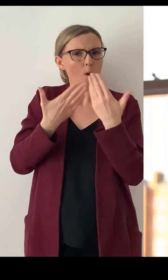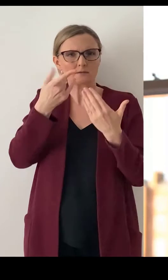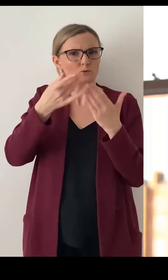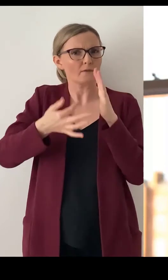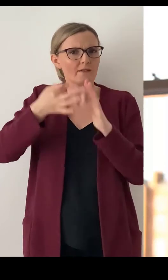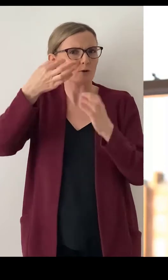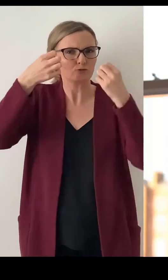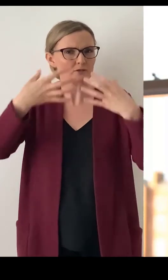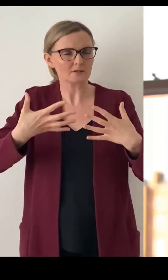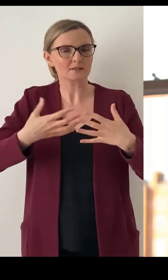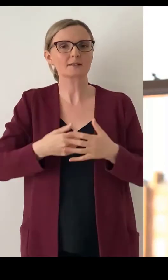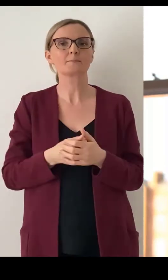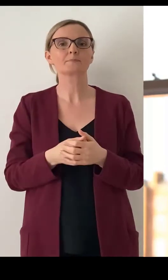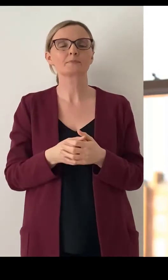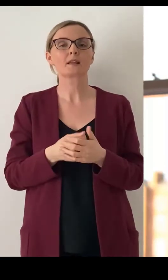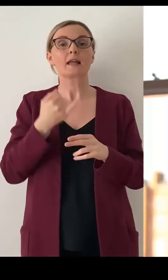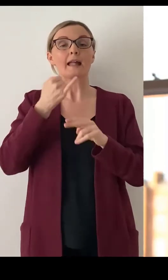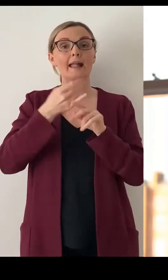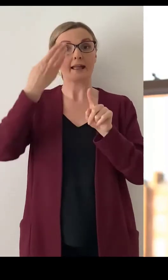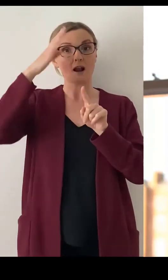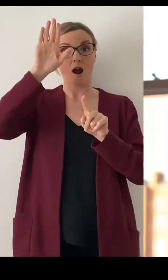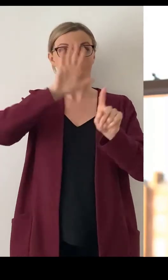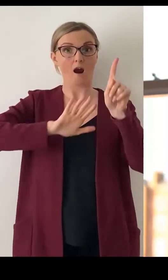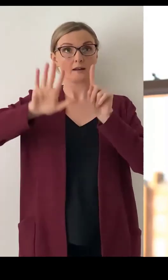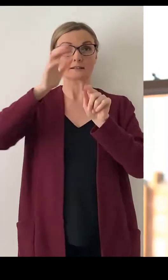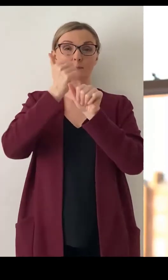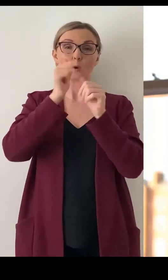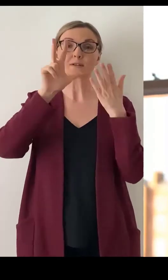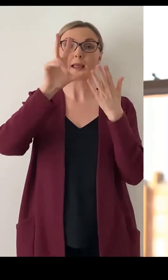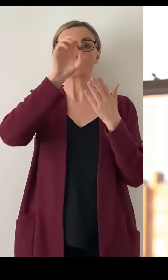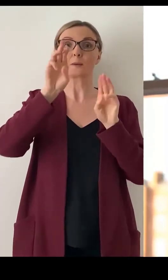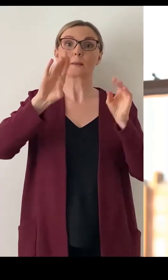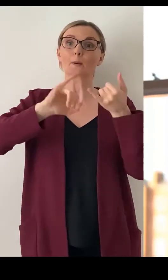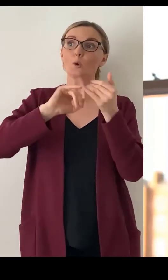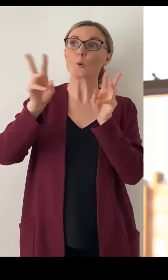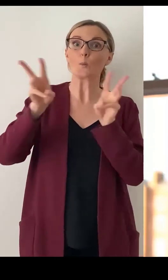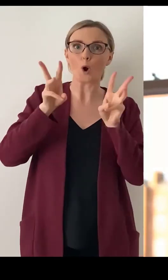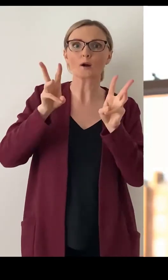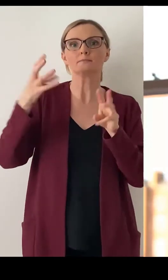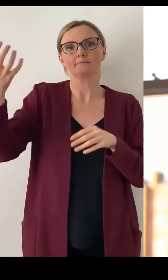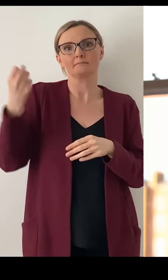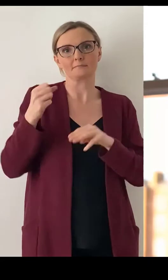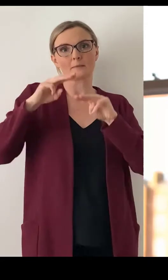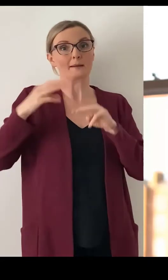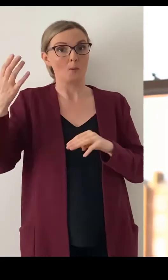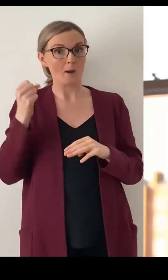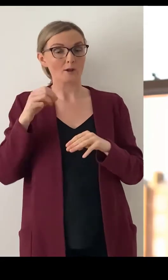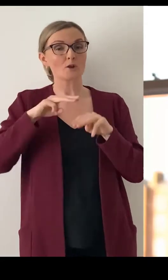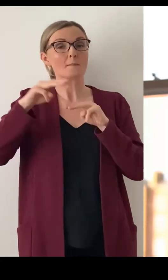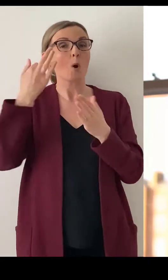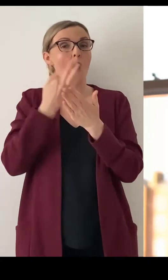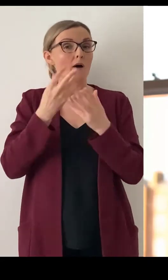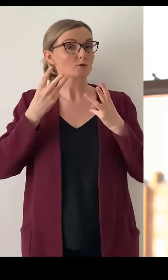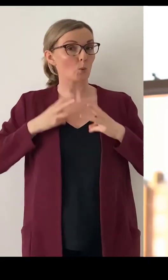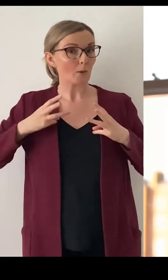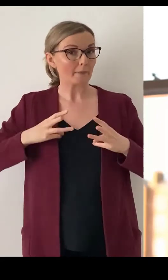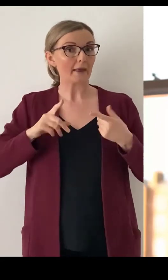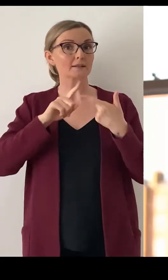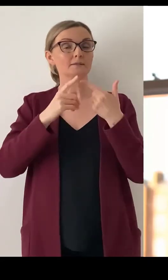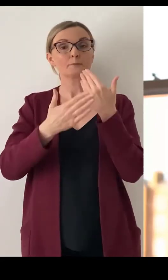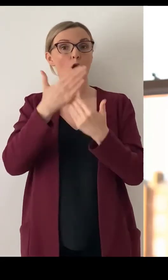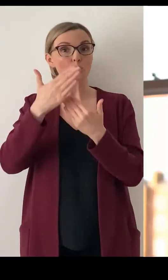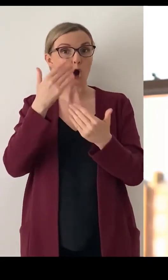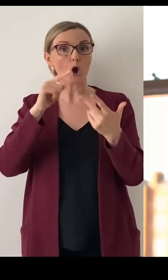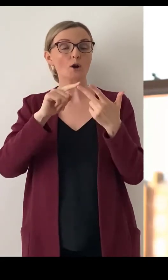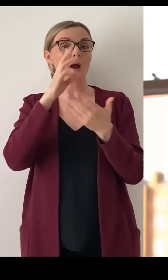about 8% of employees in Ireland are on the minimum wage. They're slightly more likely to be women. They tend to be young,